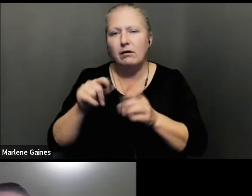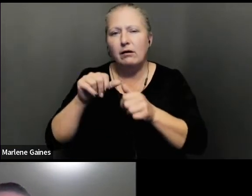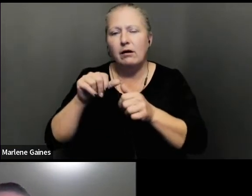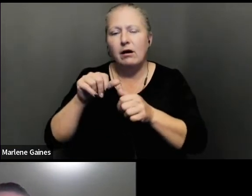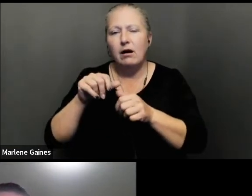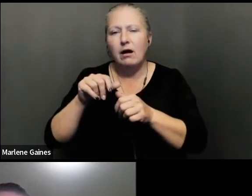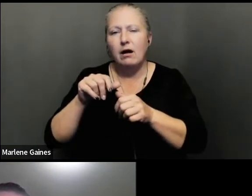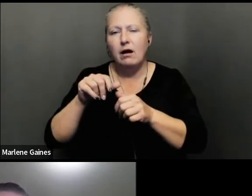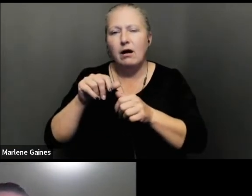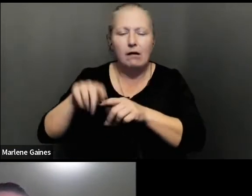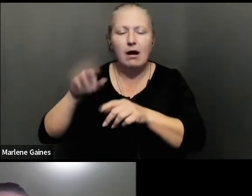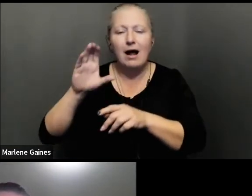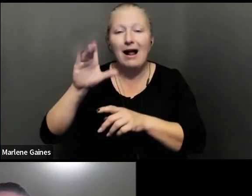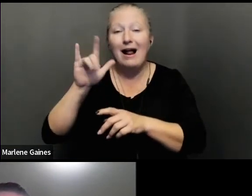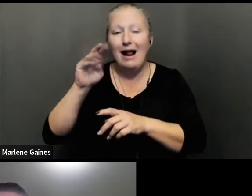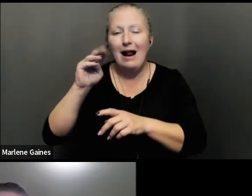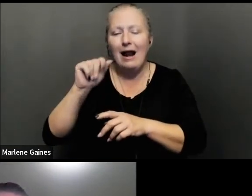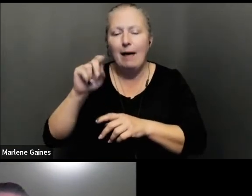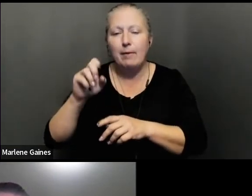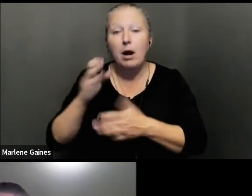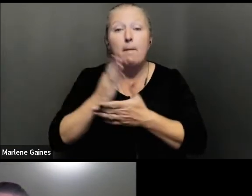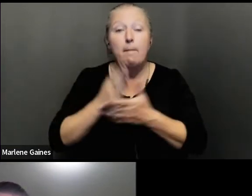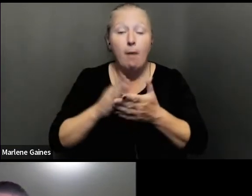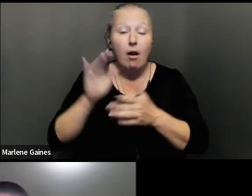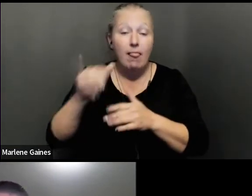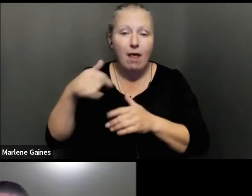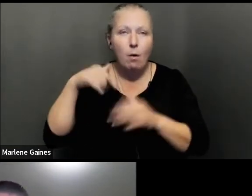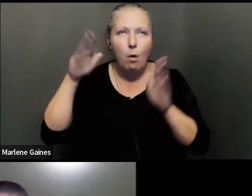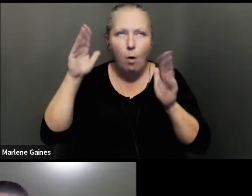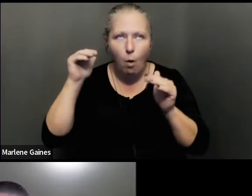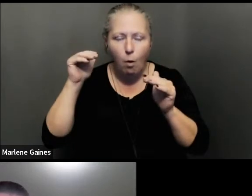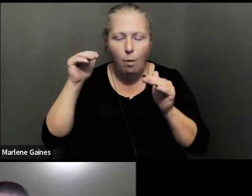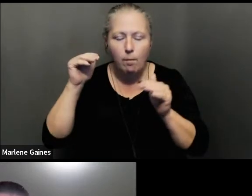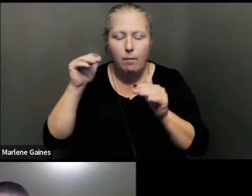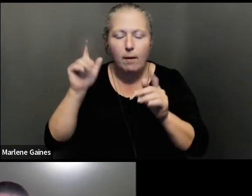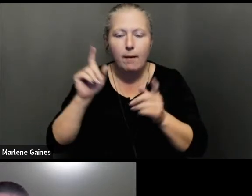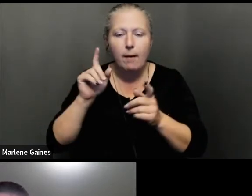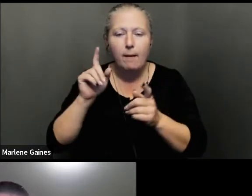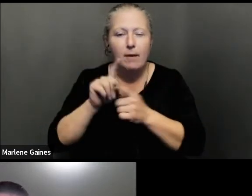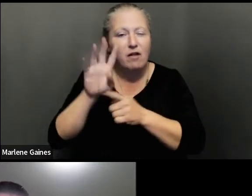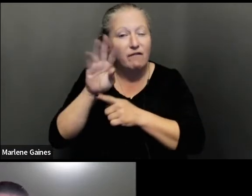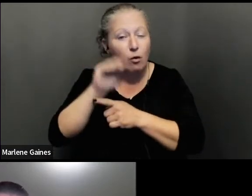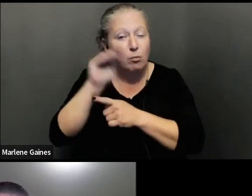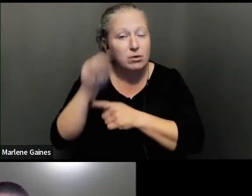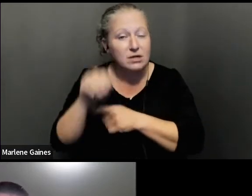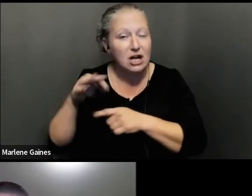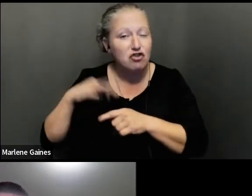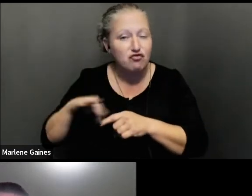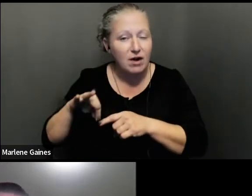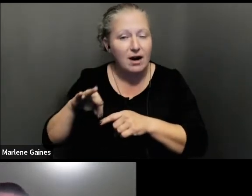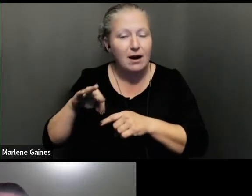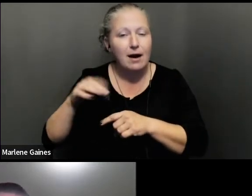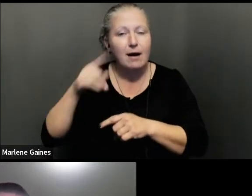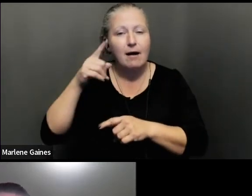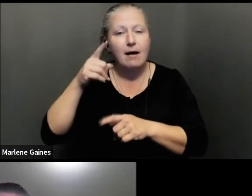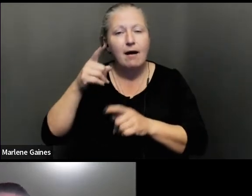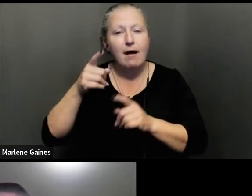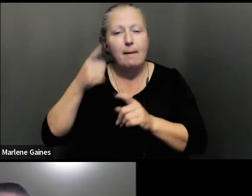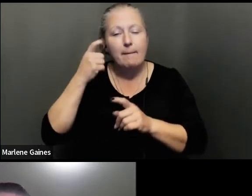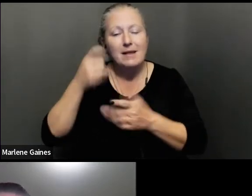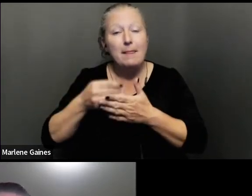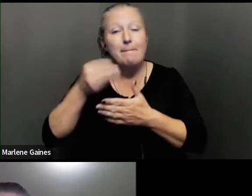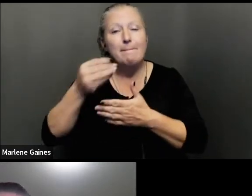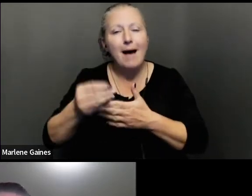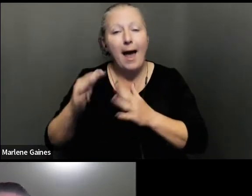As part of that, we are hopeful that we will actually meet a 40% credit due to the Buy American